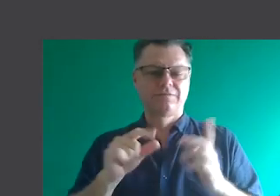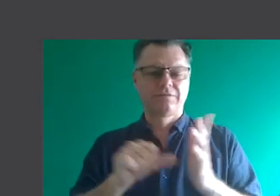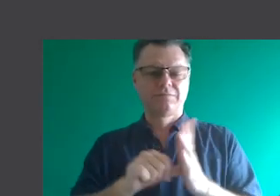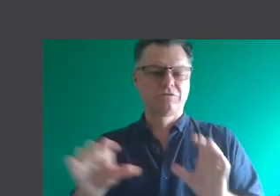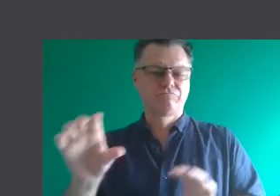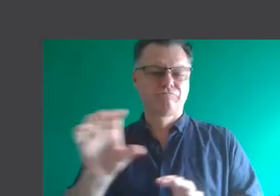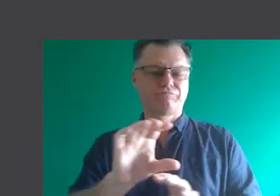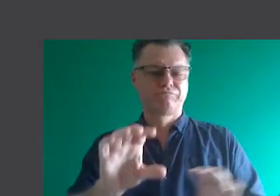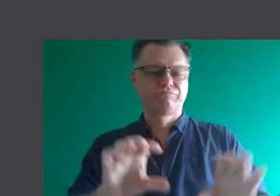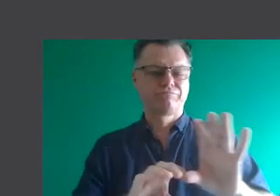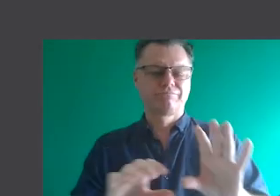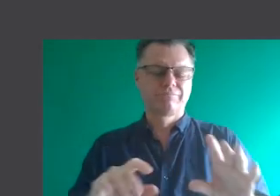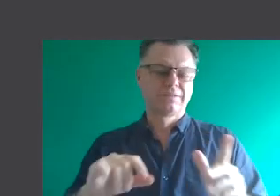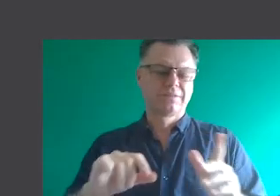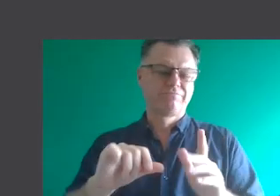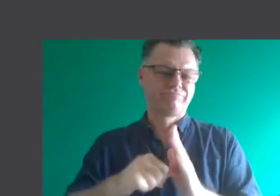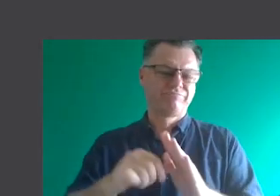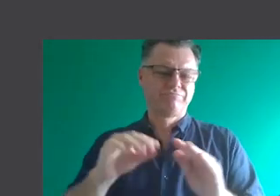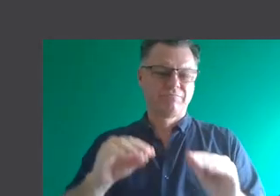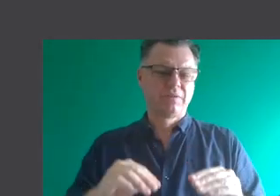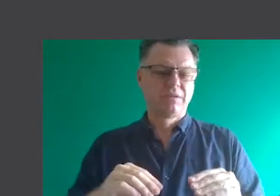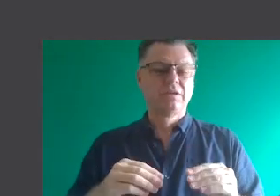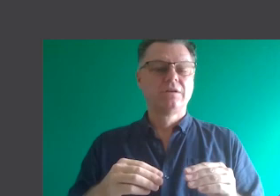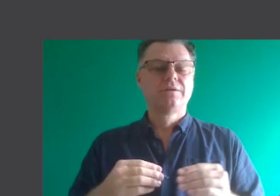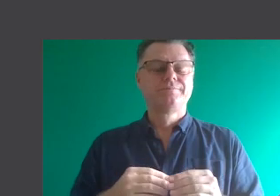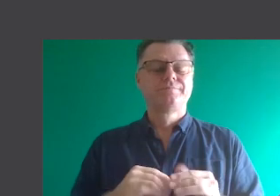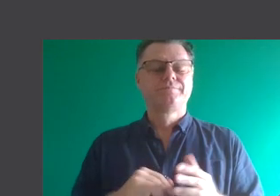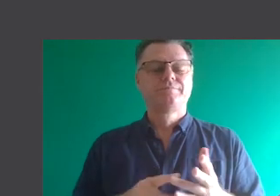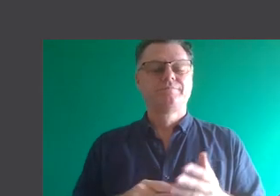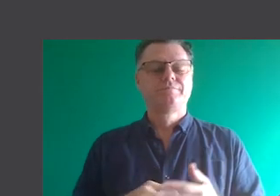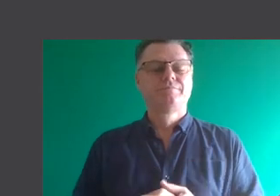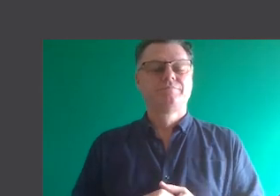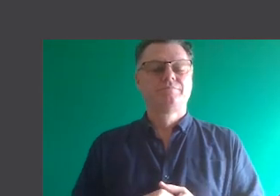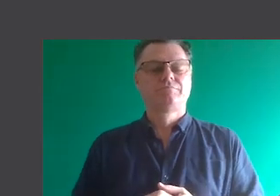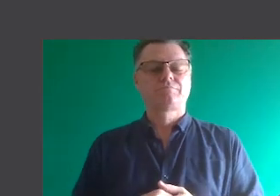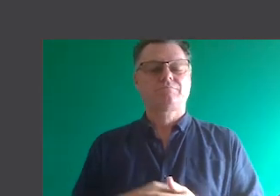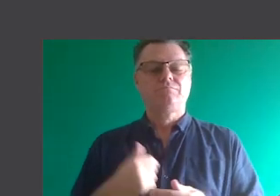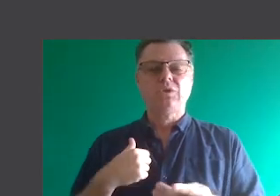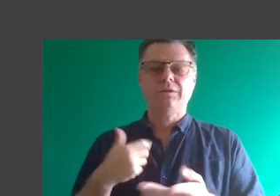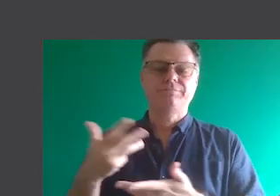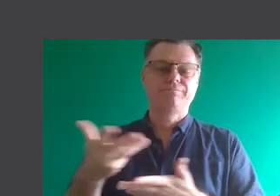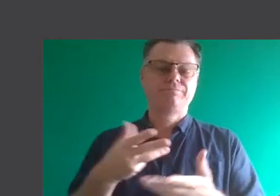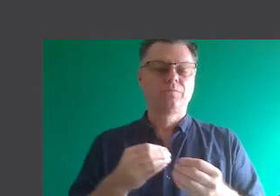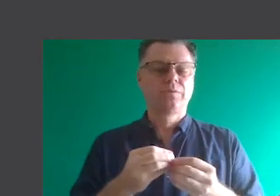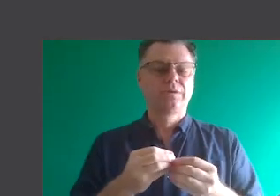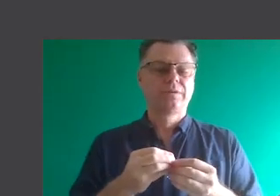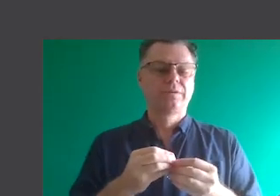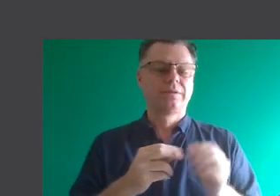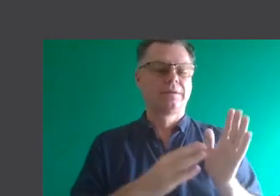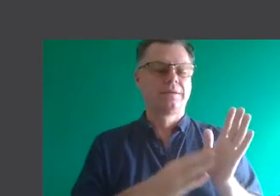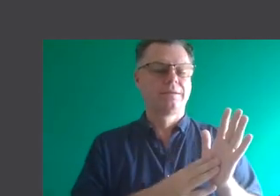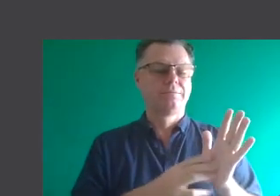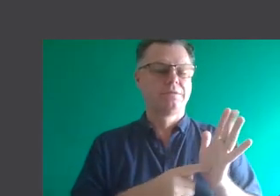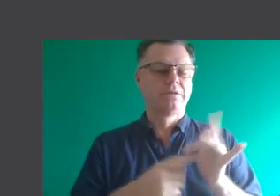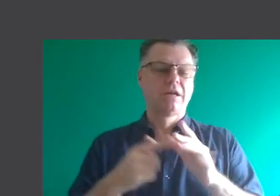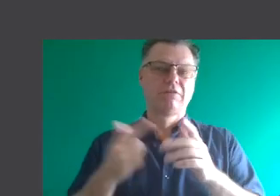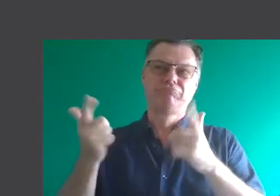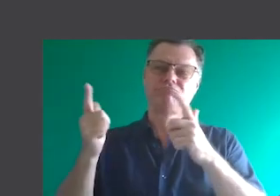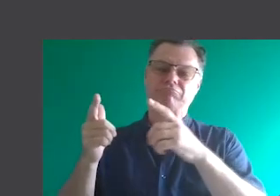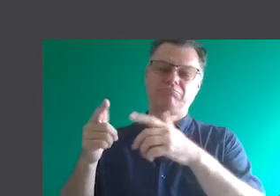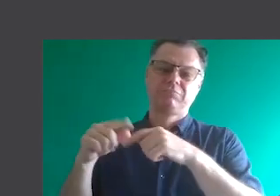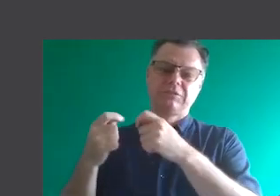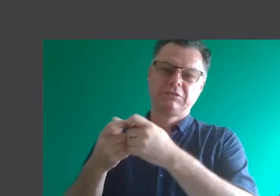federal departments. So basically, what led to this report was engagement from